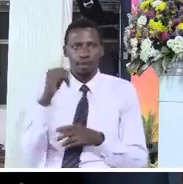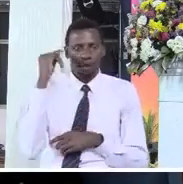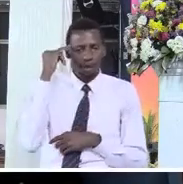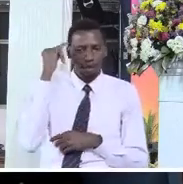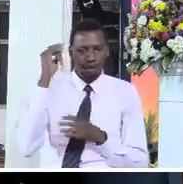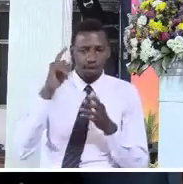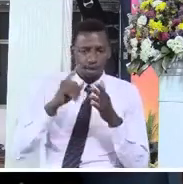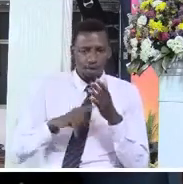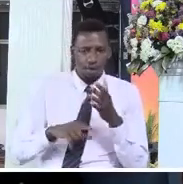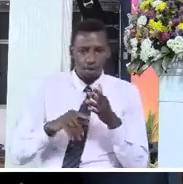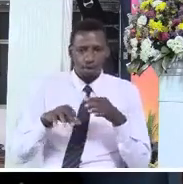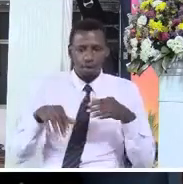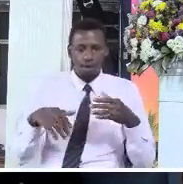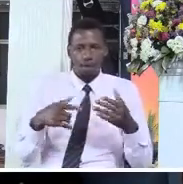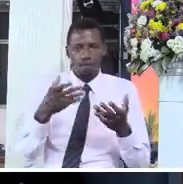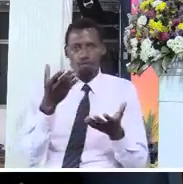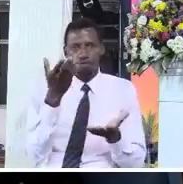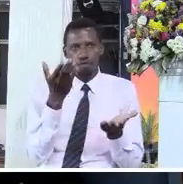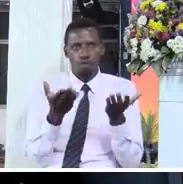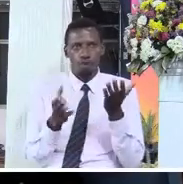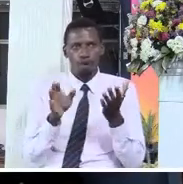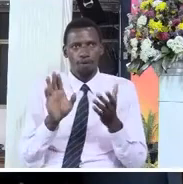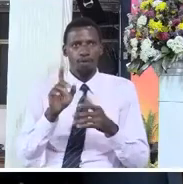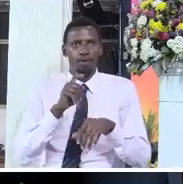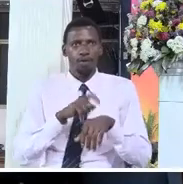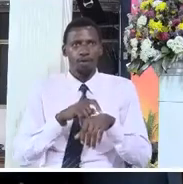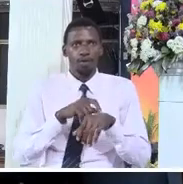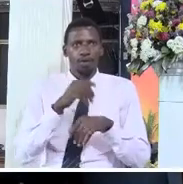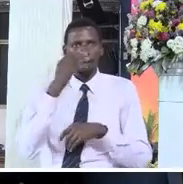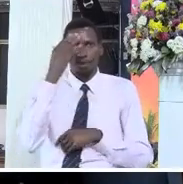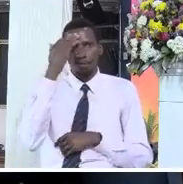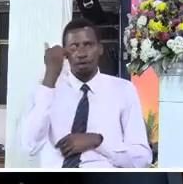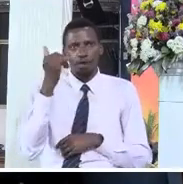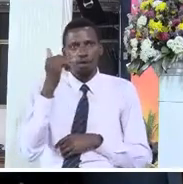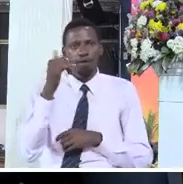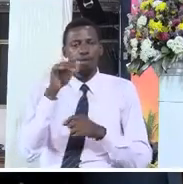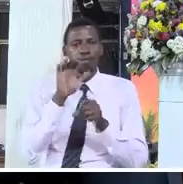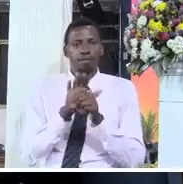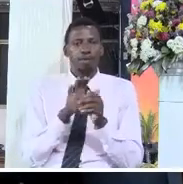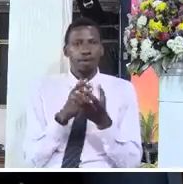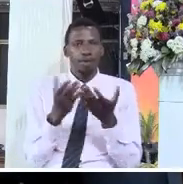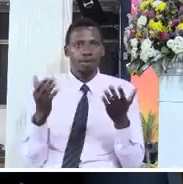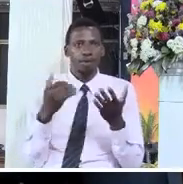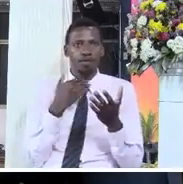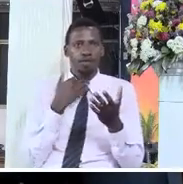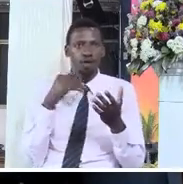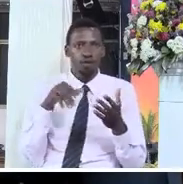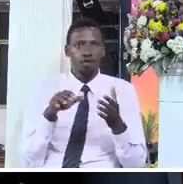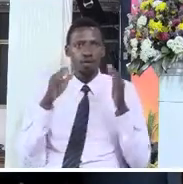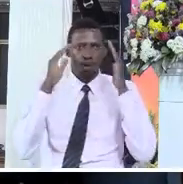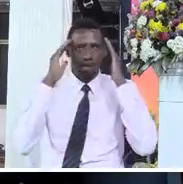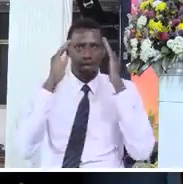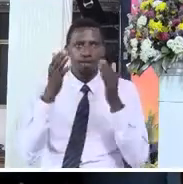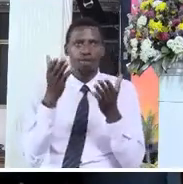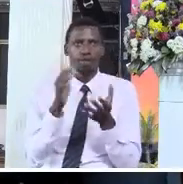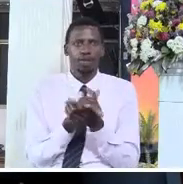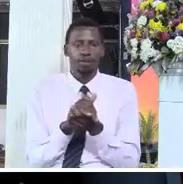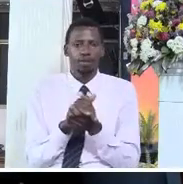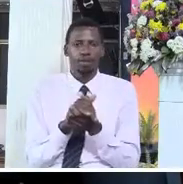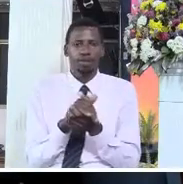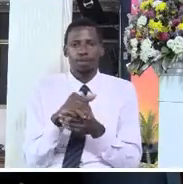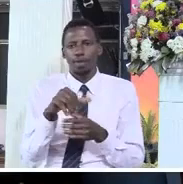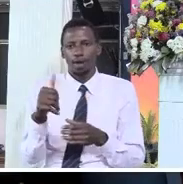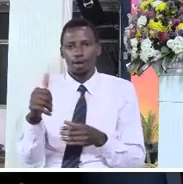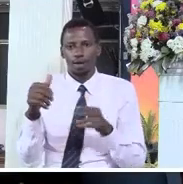balance your time? Because there are a lot of things which are jostling for your attention on that. Another